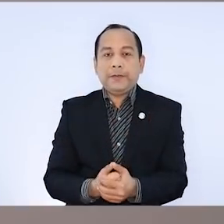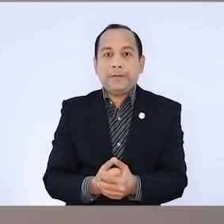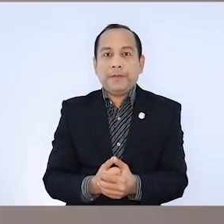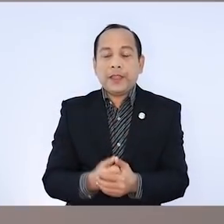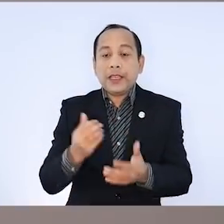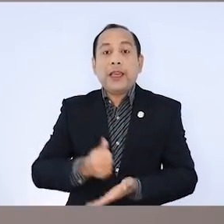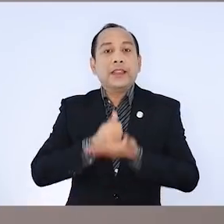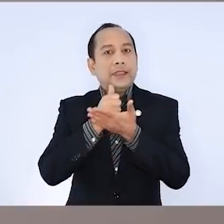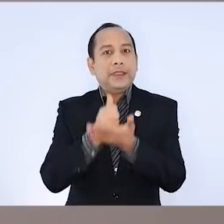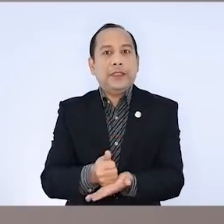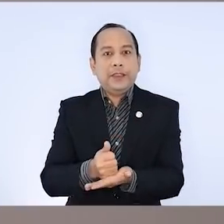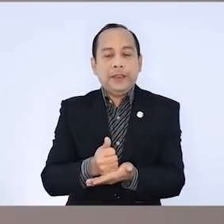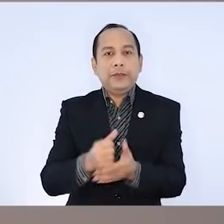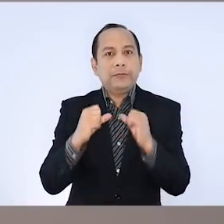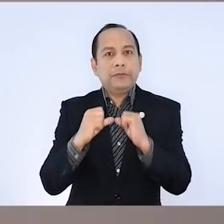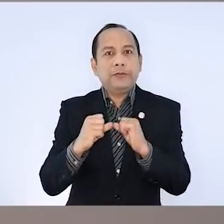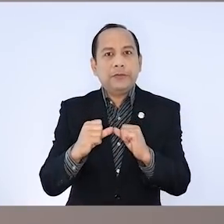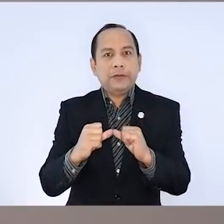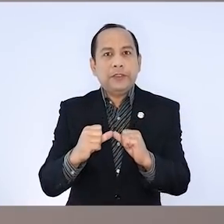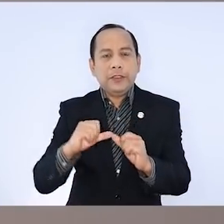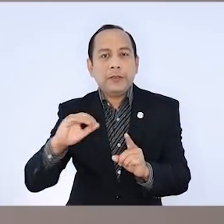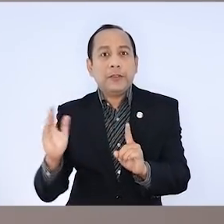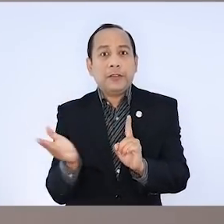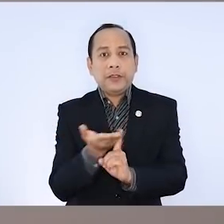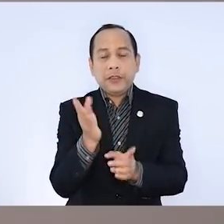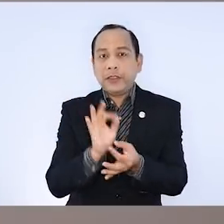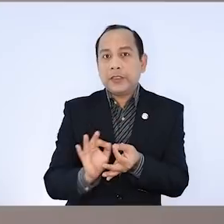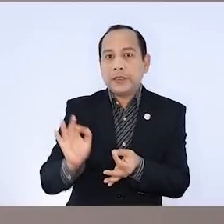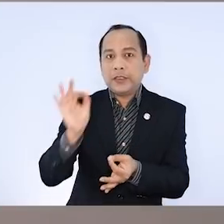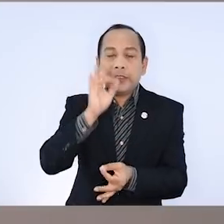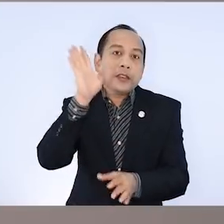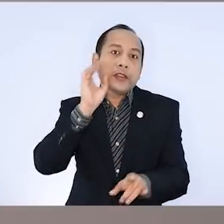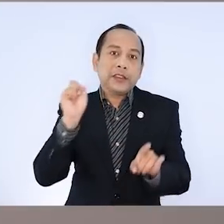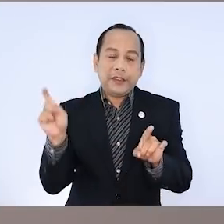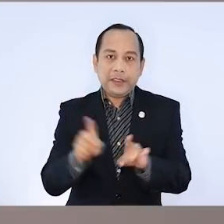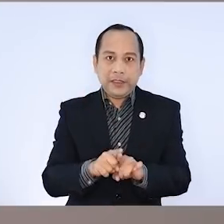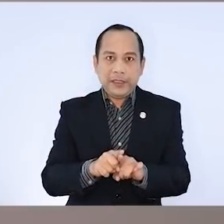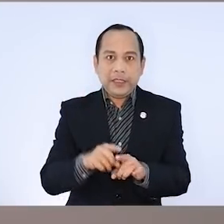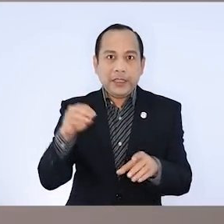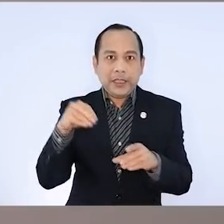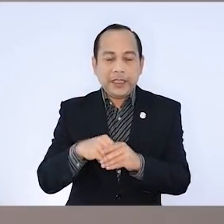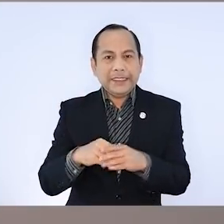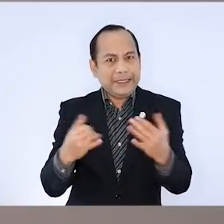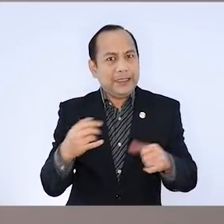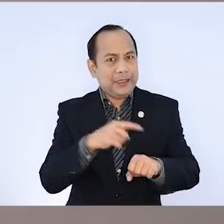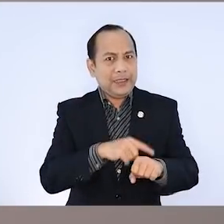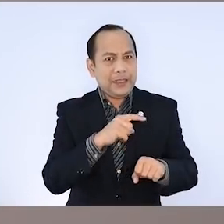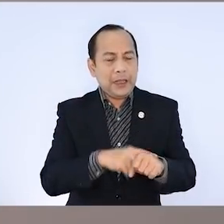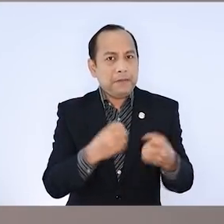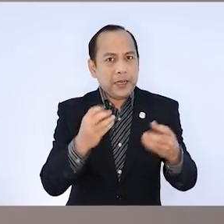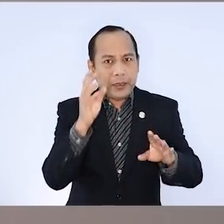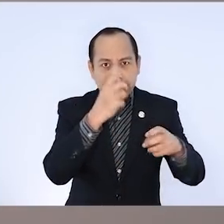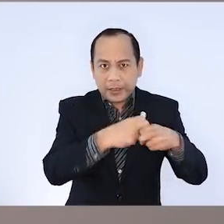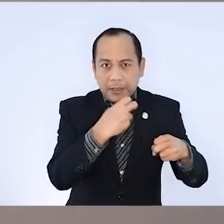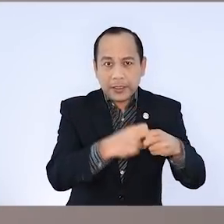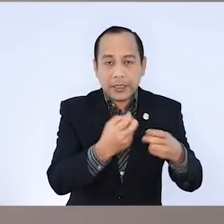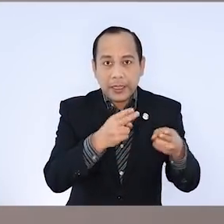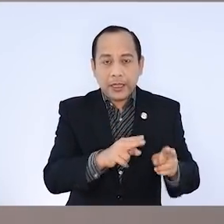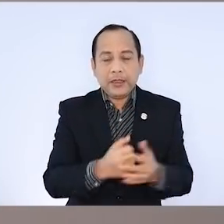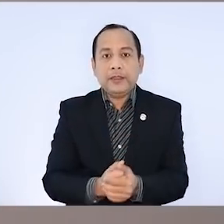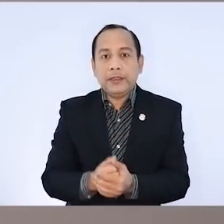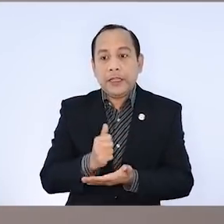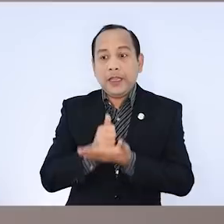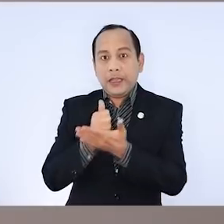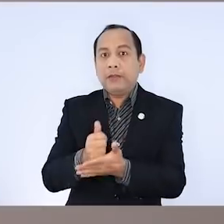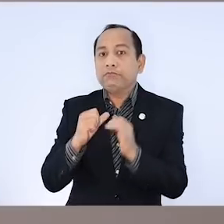which help to continue to uplift the spirits of the brethren in these times of many difficulties, which help